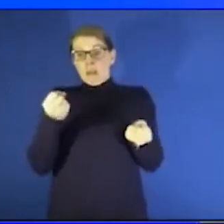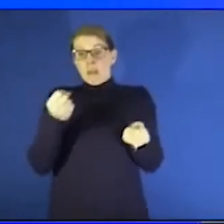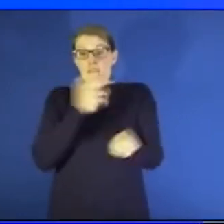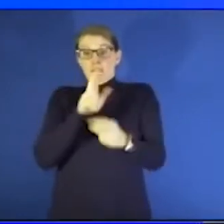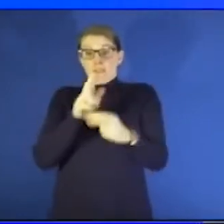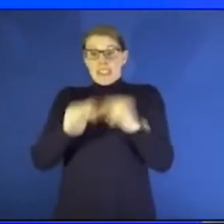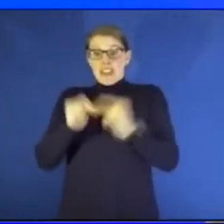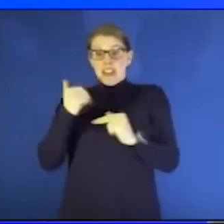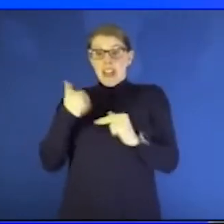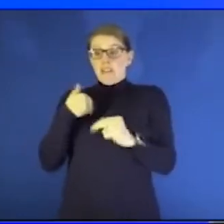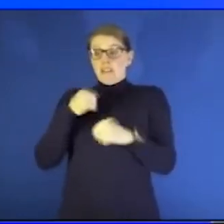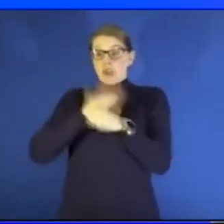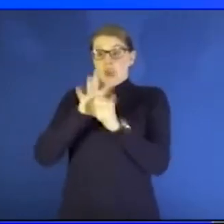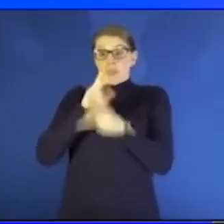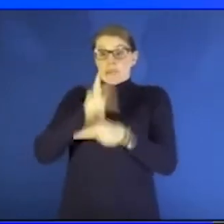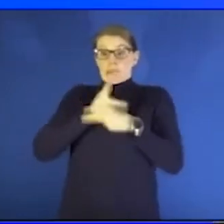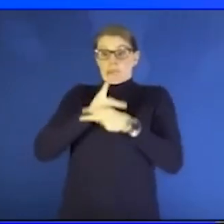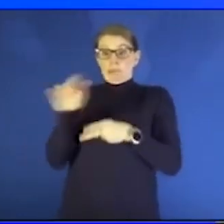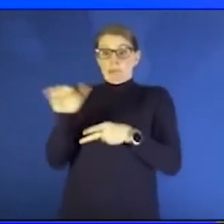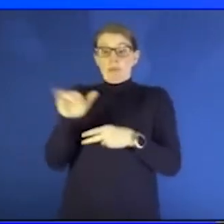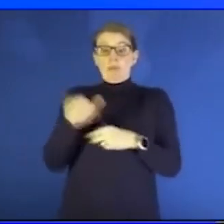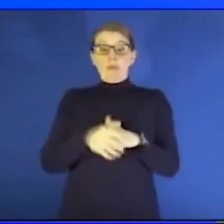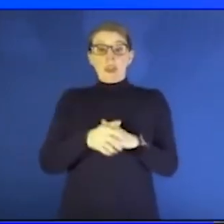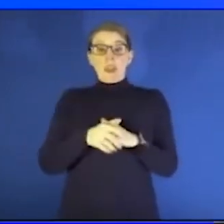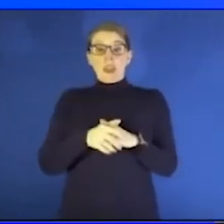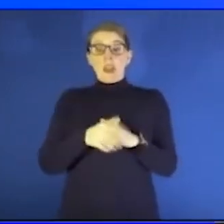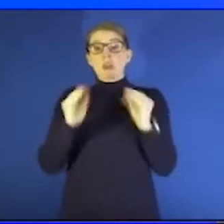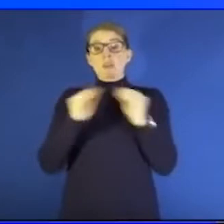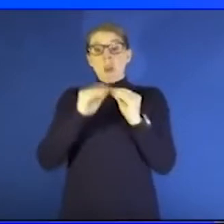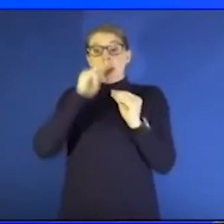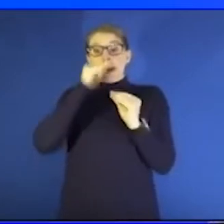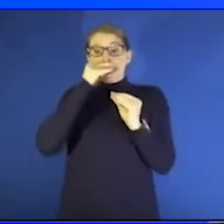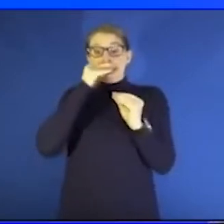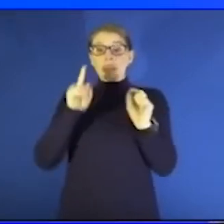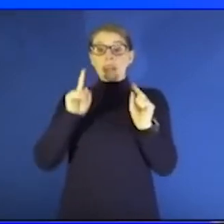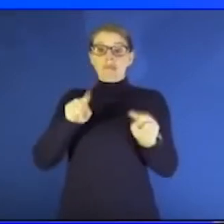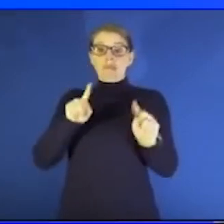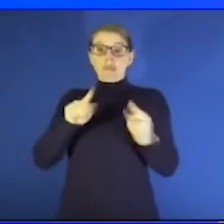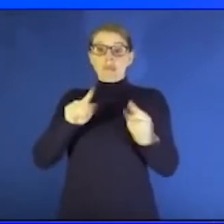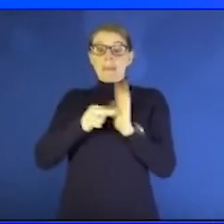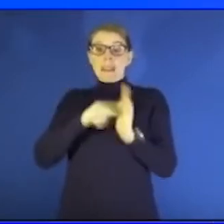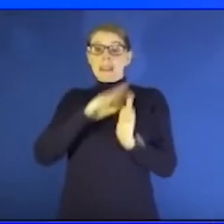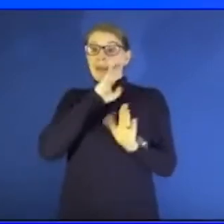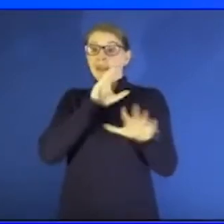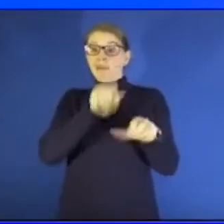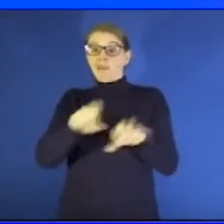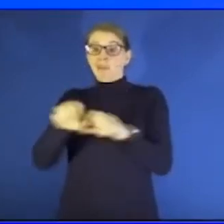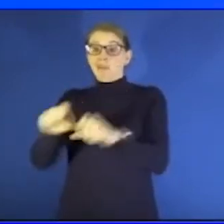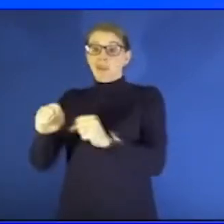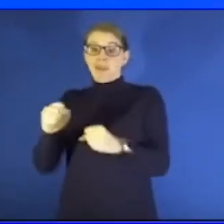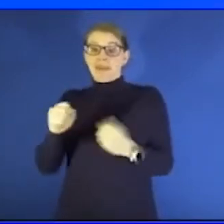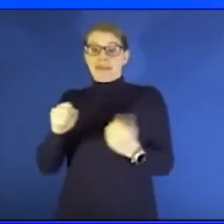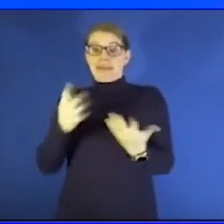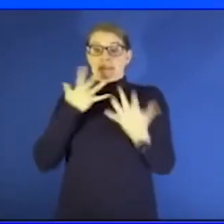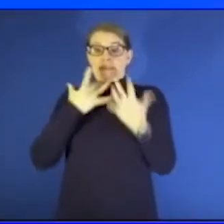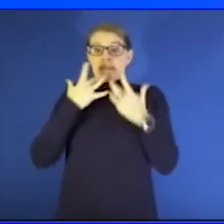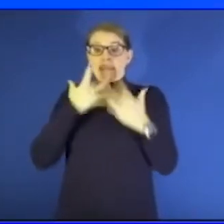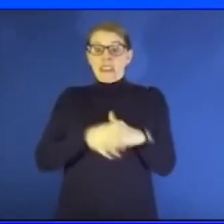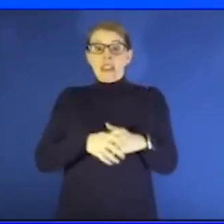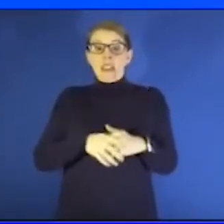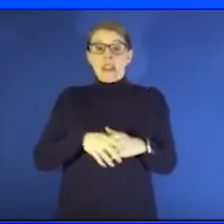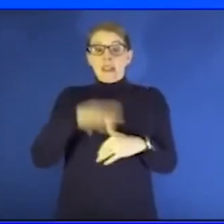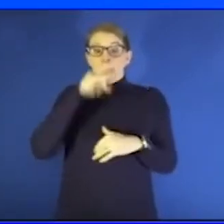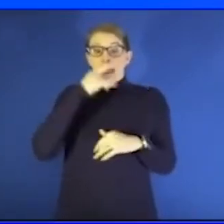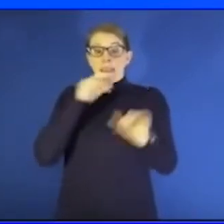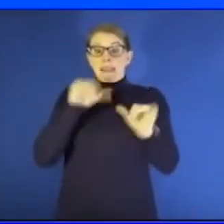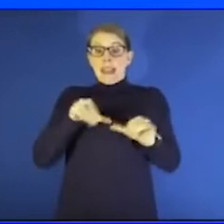And there's a larger number of kids, so there's not as many beds available. And some of these kids end up being in the hospital when they really need to